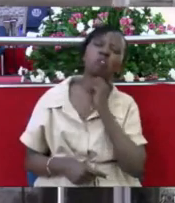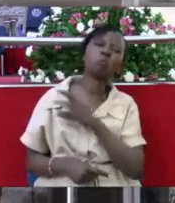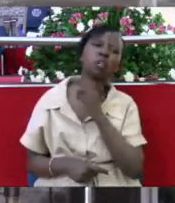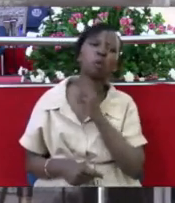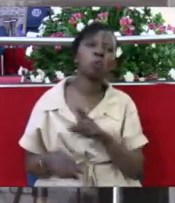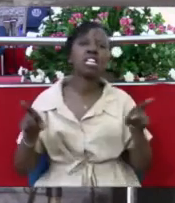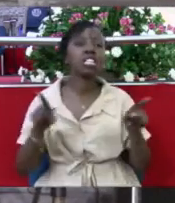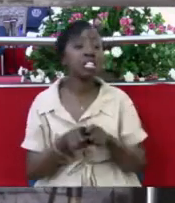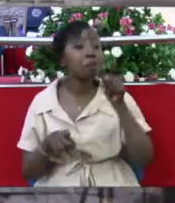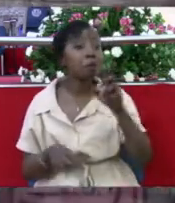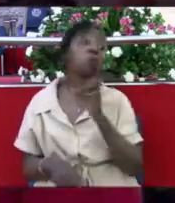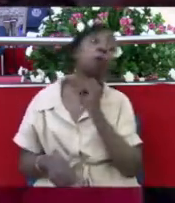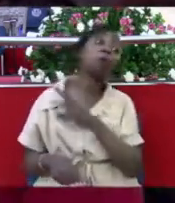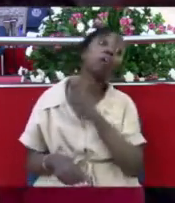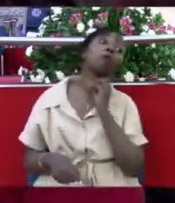mtu